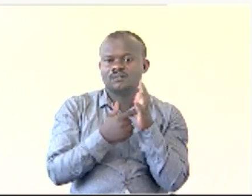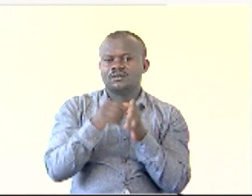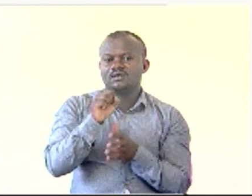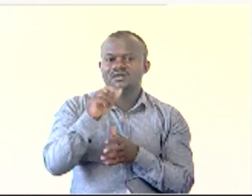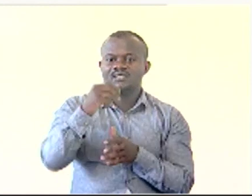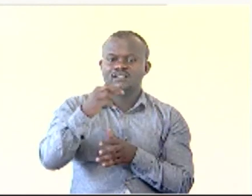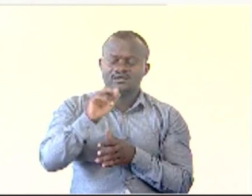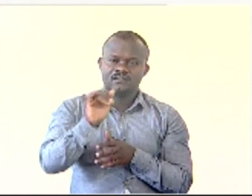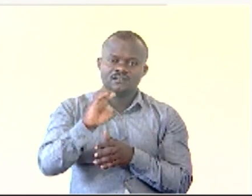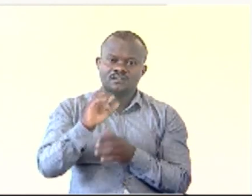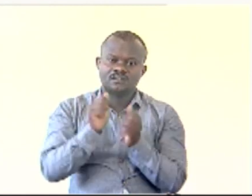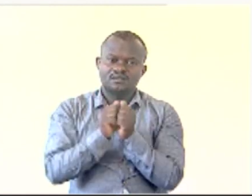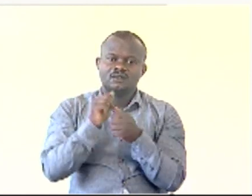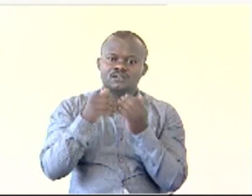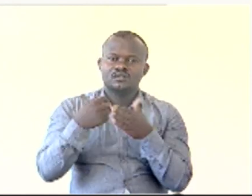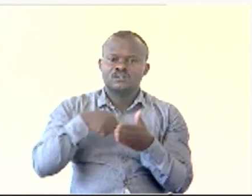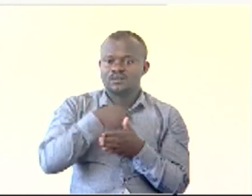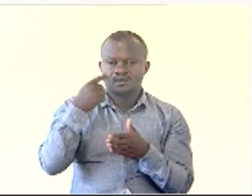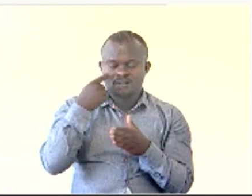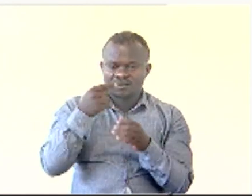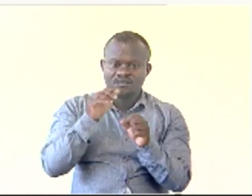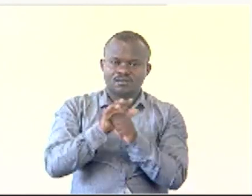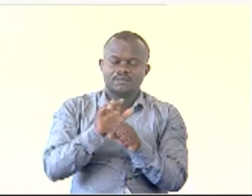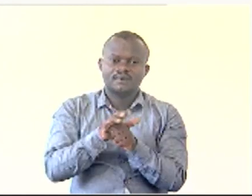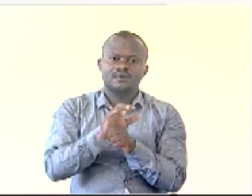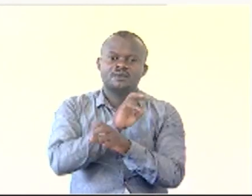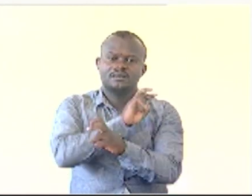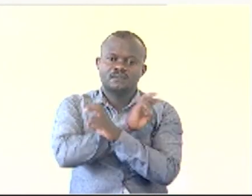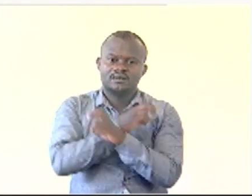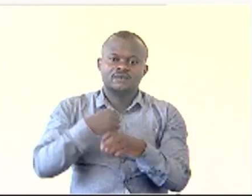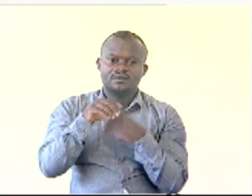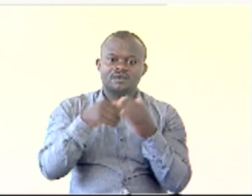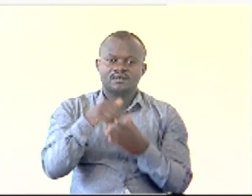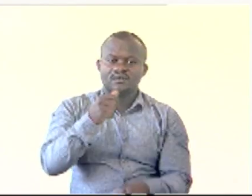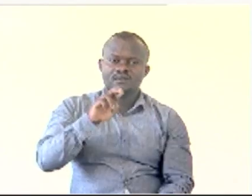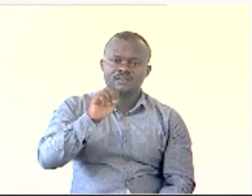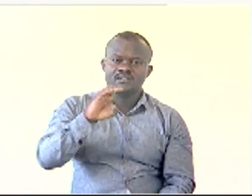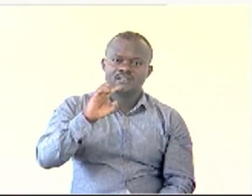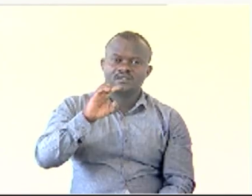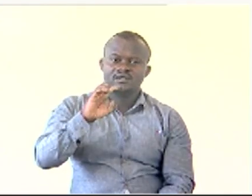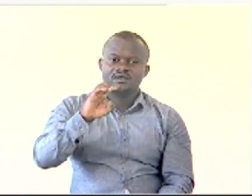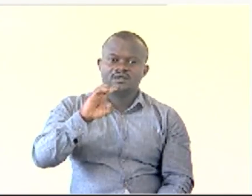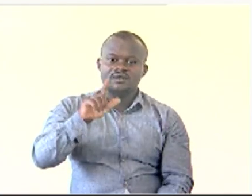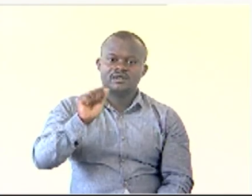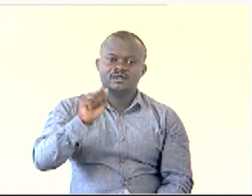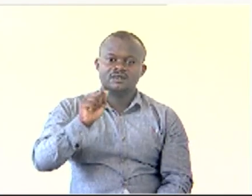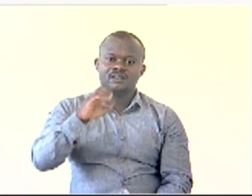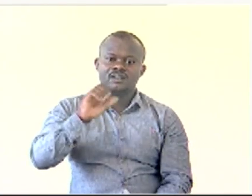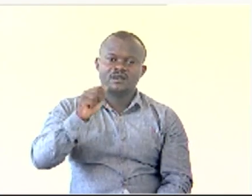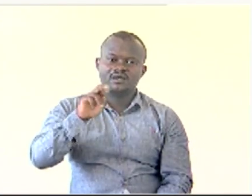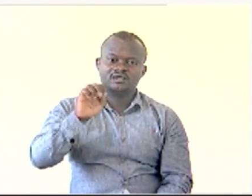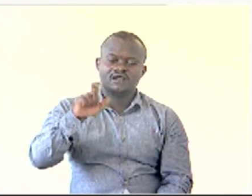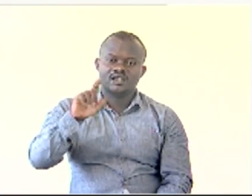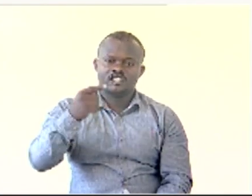synovial joint. We have compact bones, we have articulated cartilage, we have joint